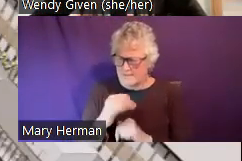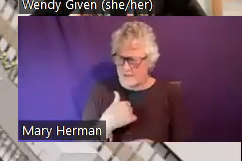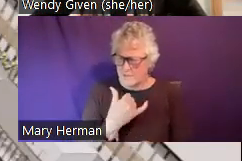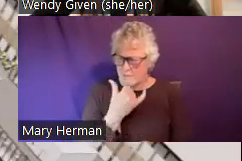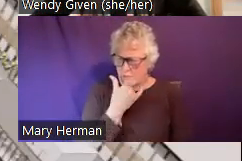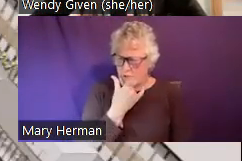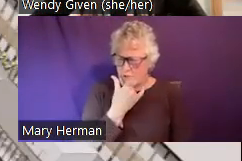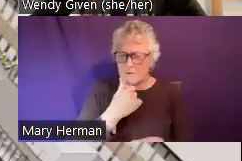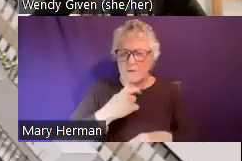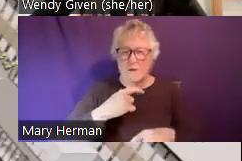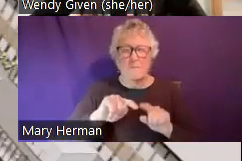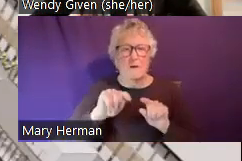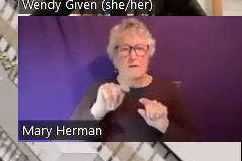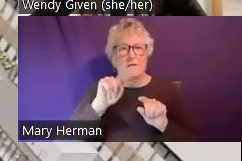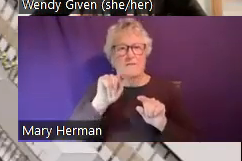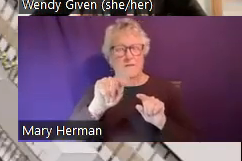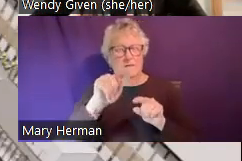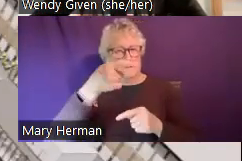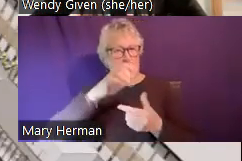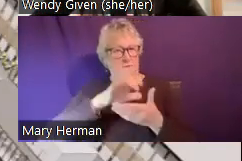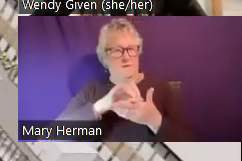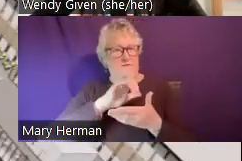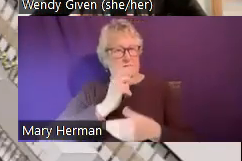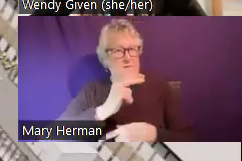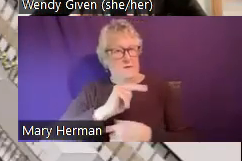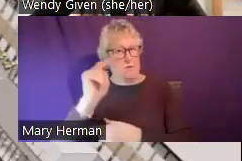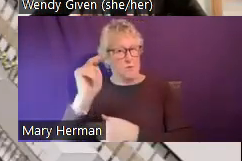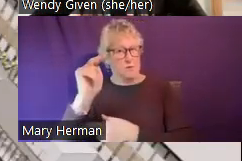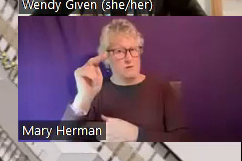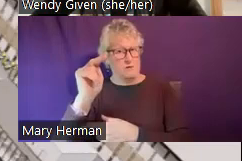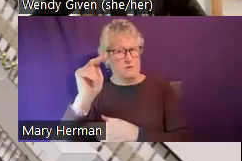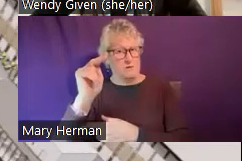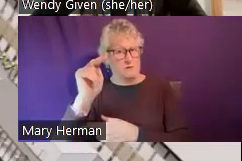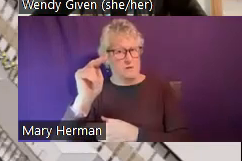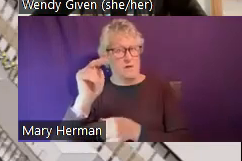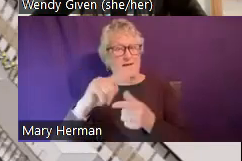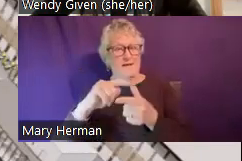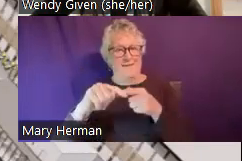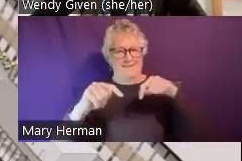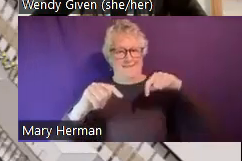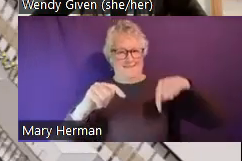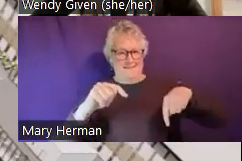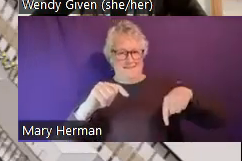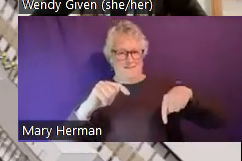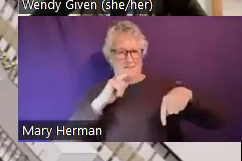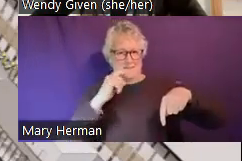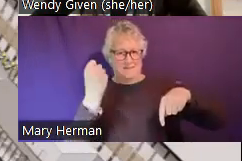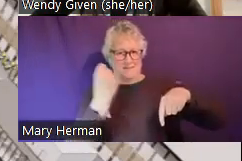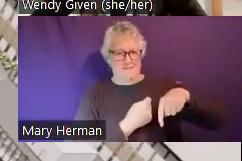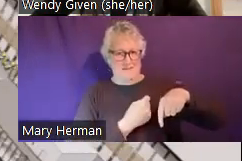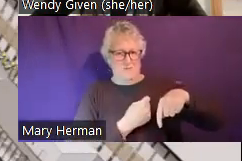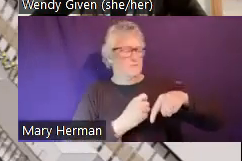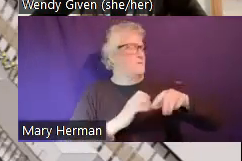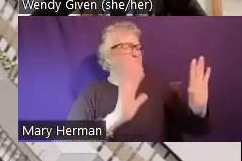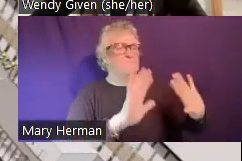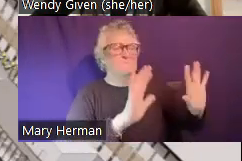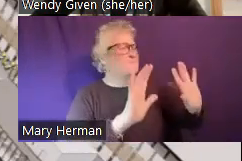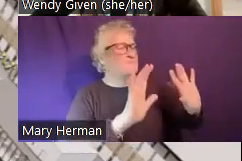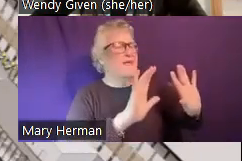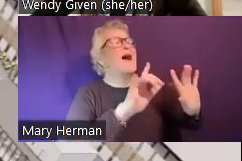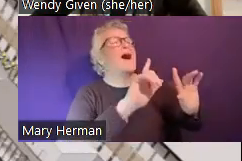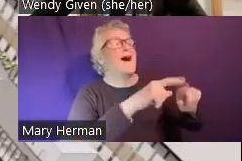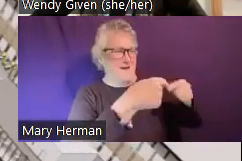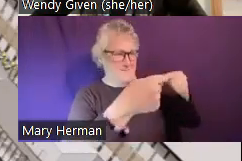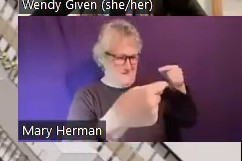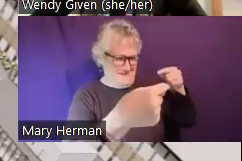But this, I believe, is the north side, and then this is the south side. It's actually the reverse. It's the reverse.